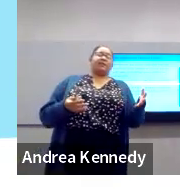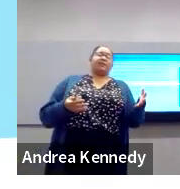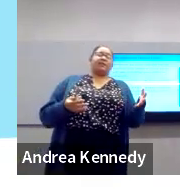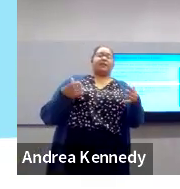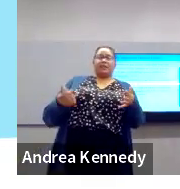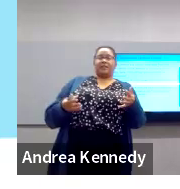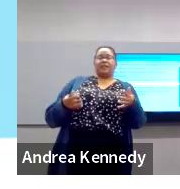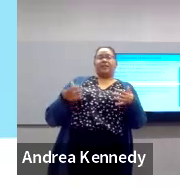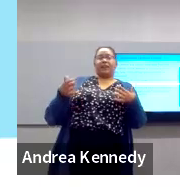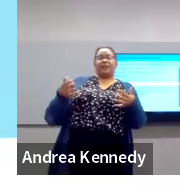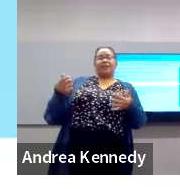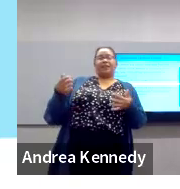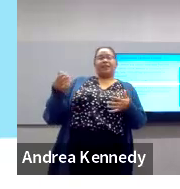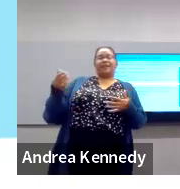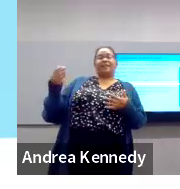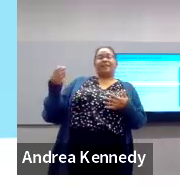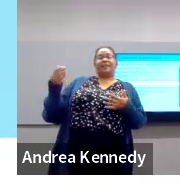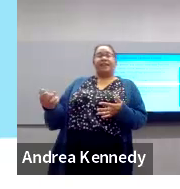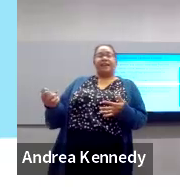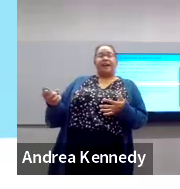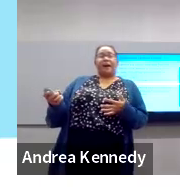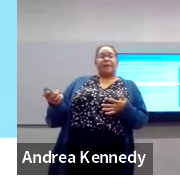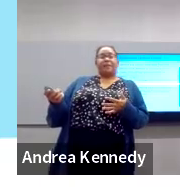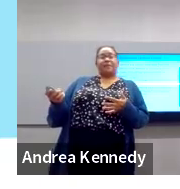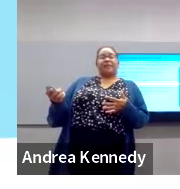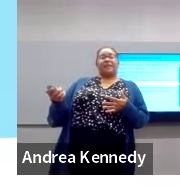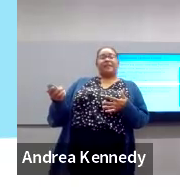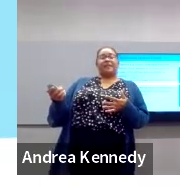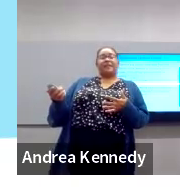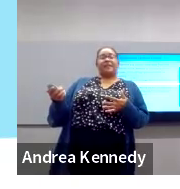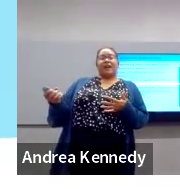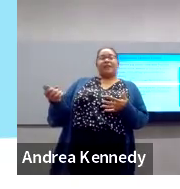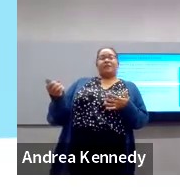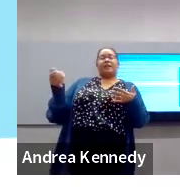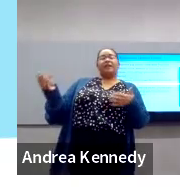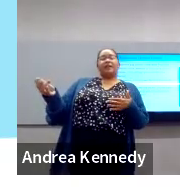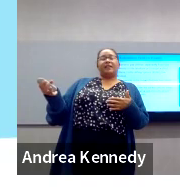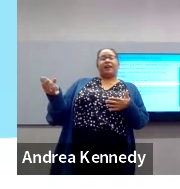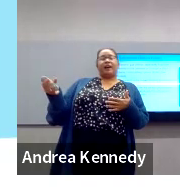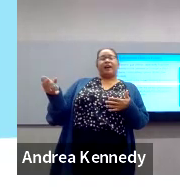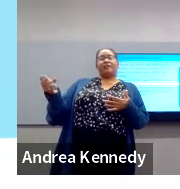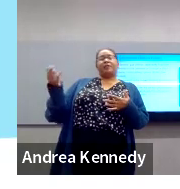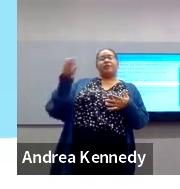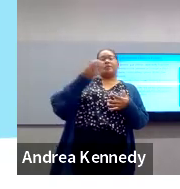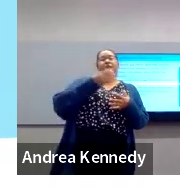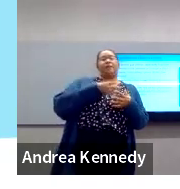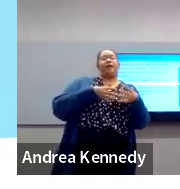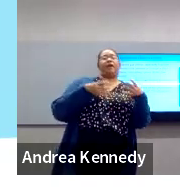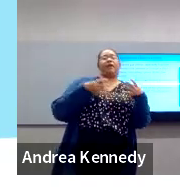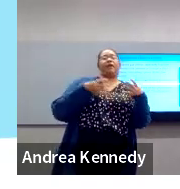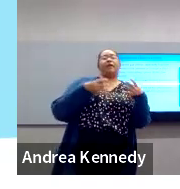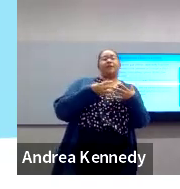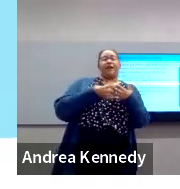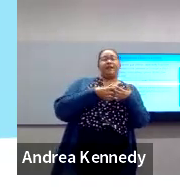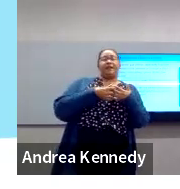it's the Community Stabilization and Fair Rent Act. It says that utilities are actually supposed to